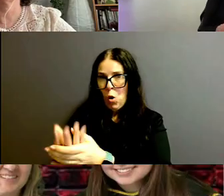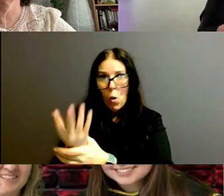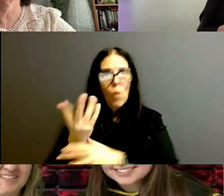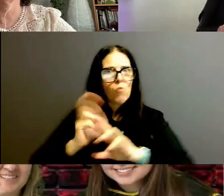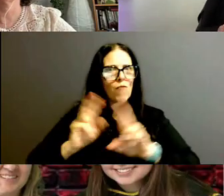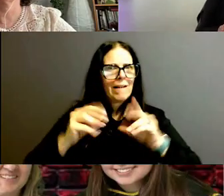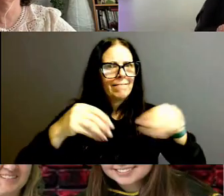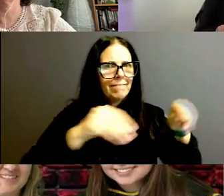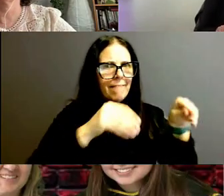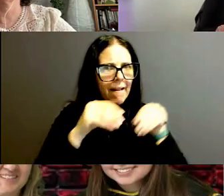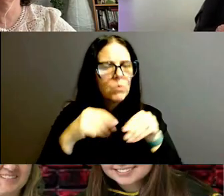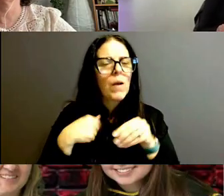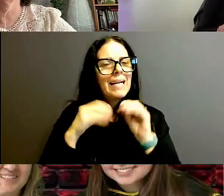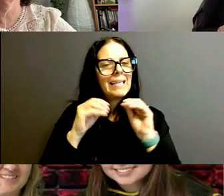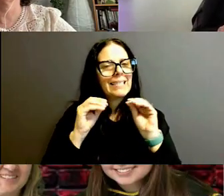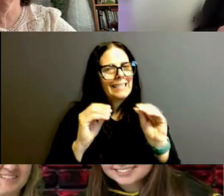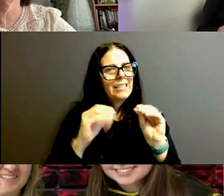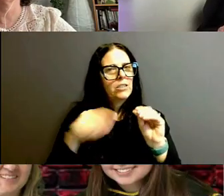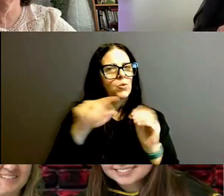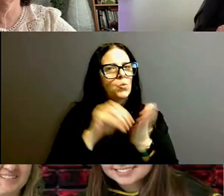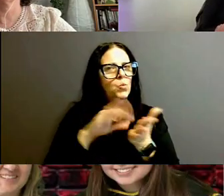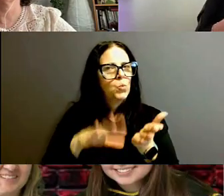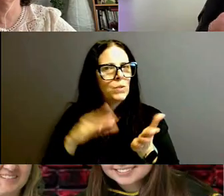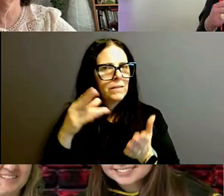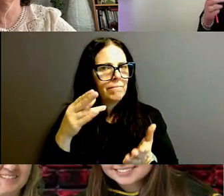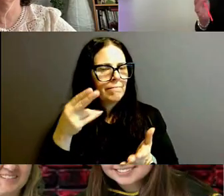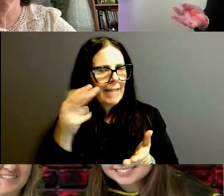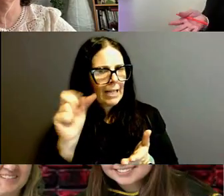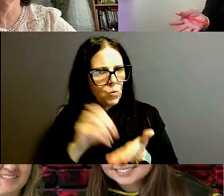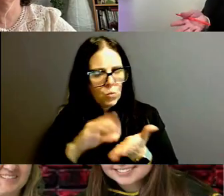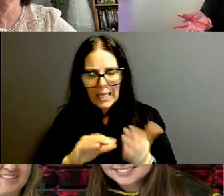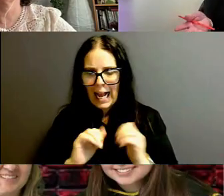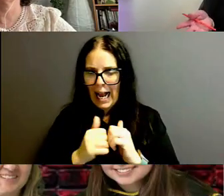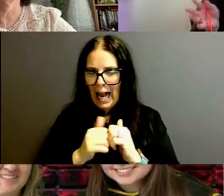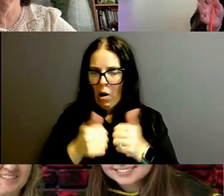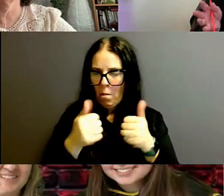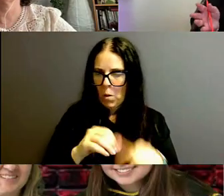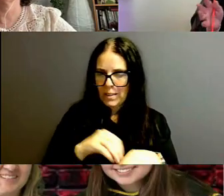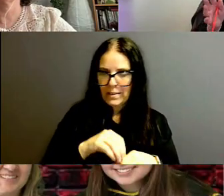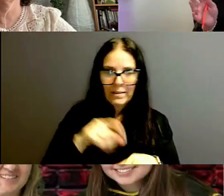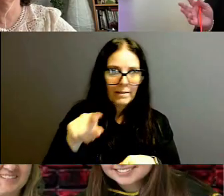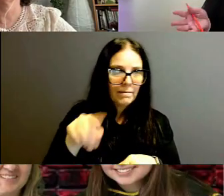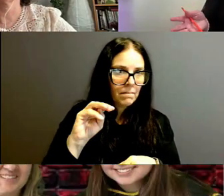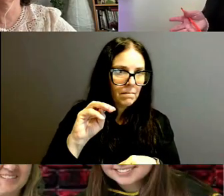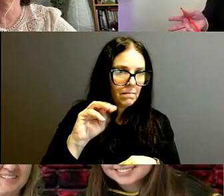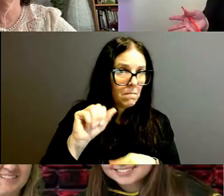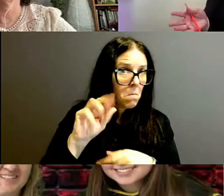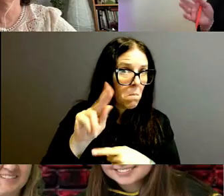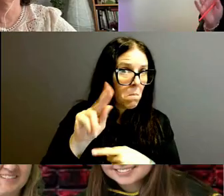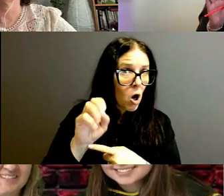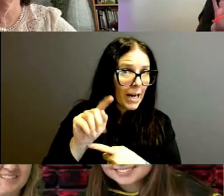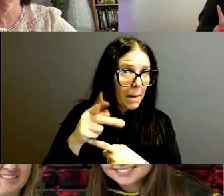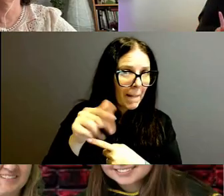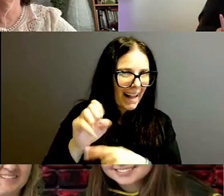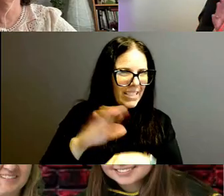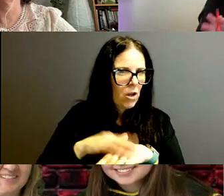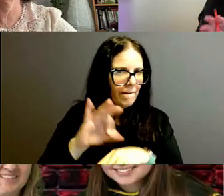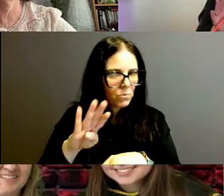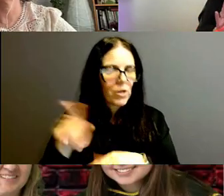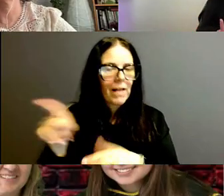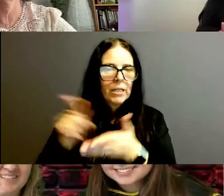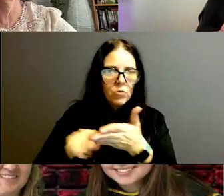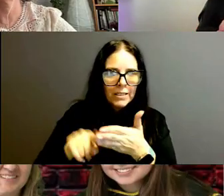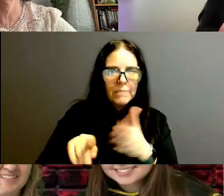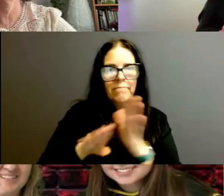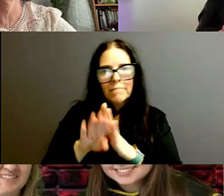teaching our secondary students how to post on Marketplace. They had to research the plants. So they did some research. Now I